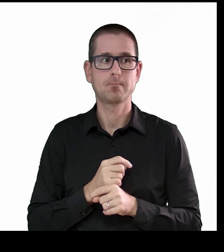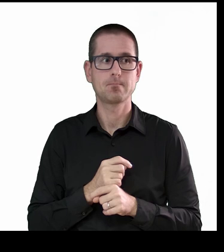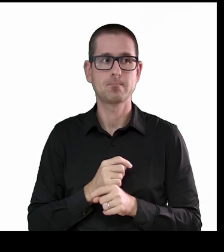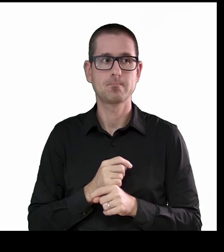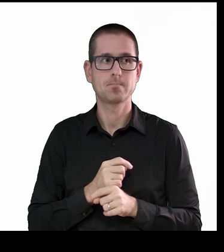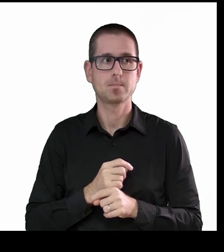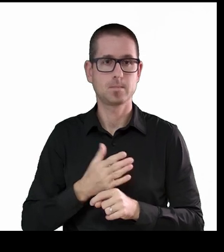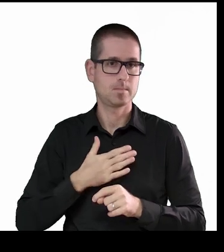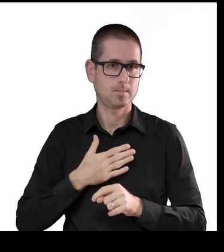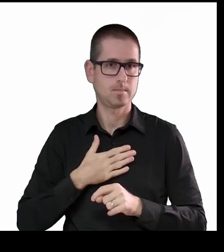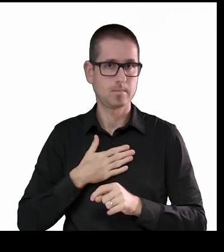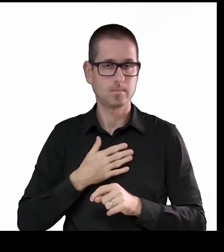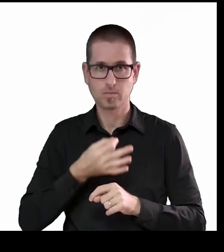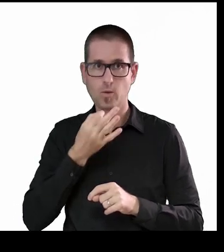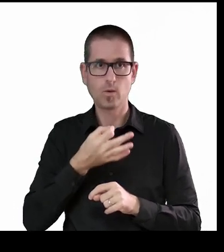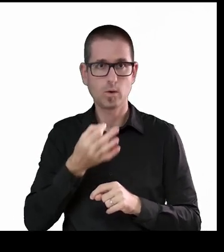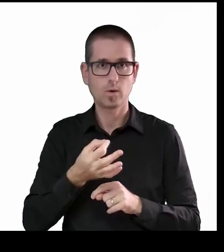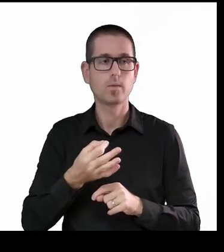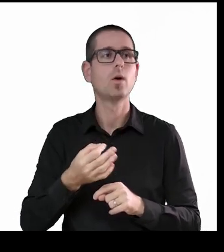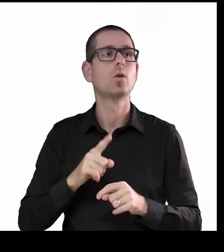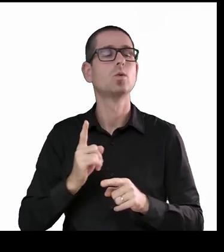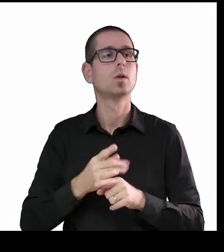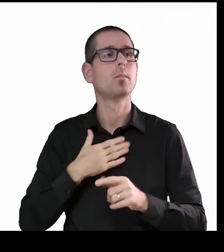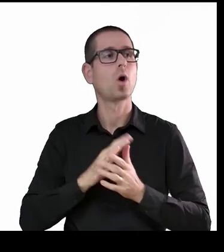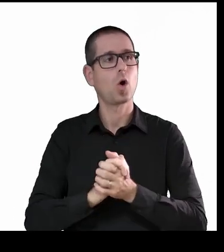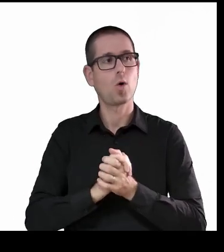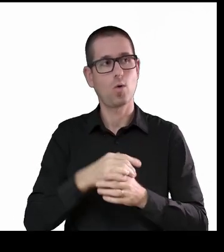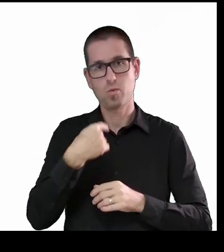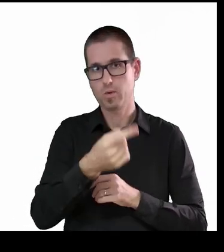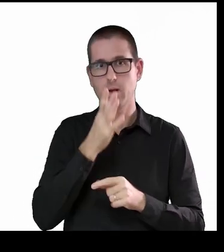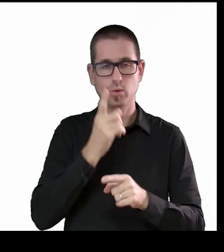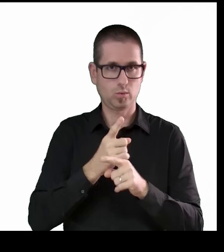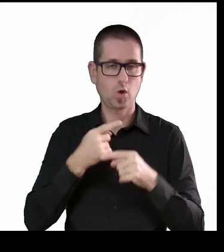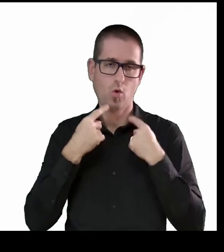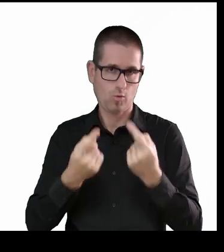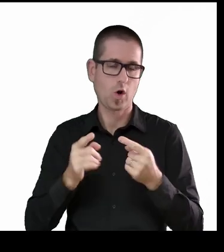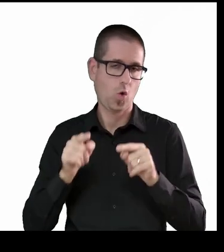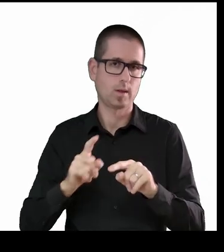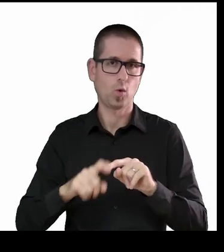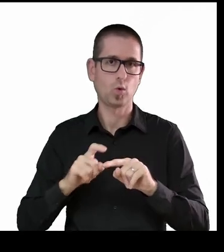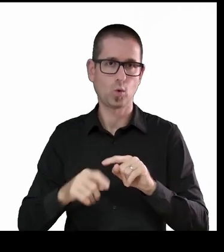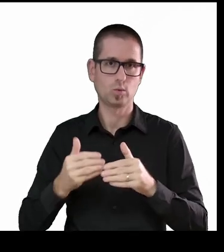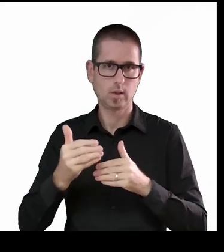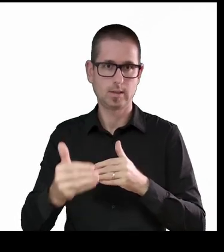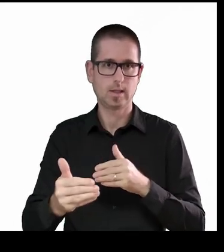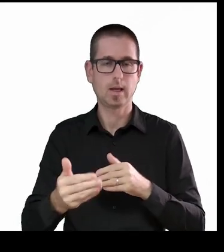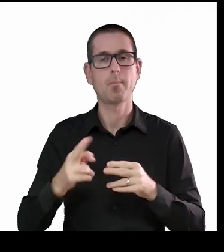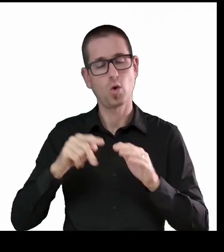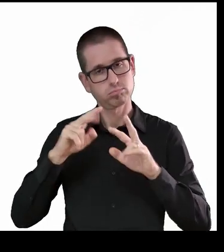my speak, my colleague will also talk about the tool